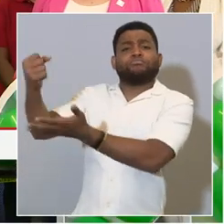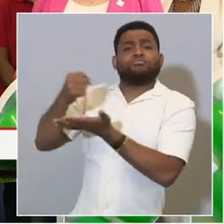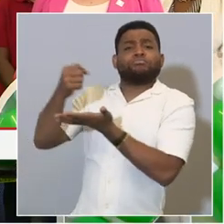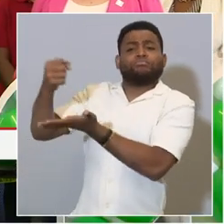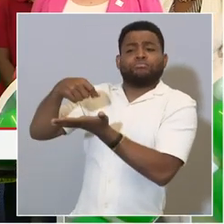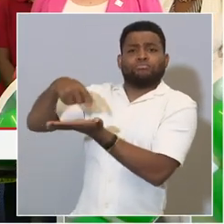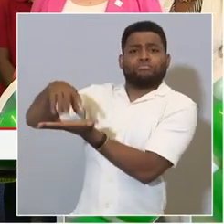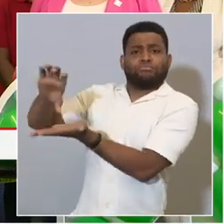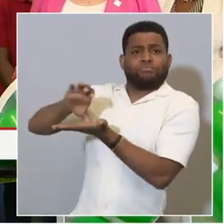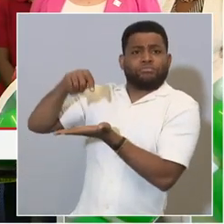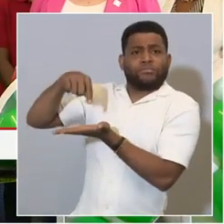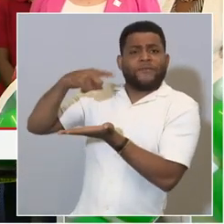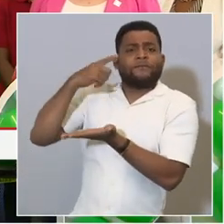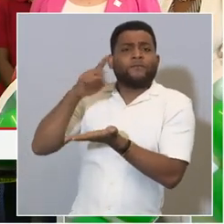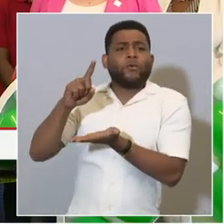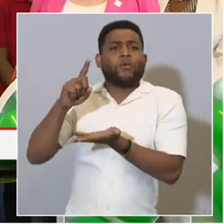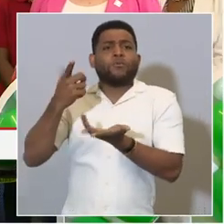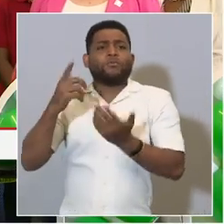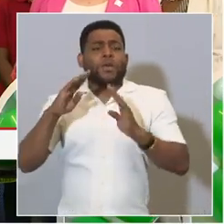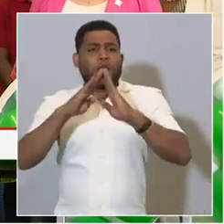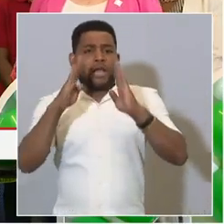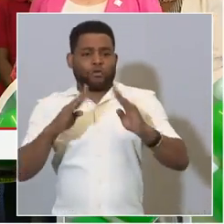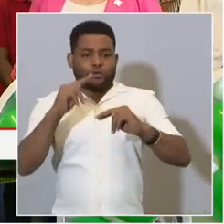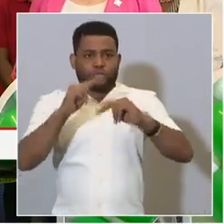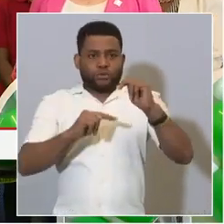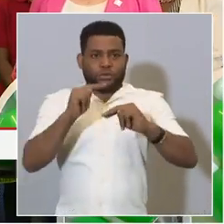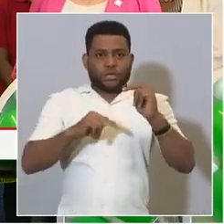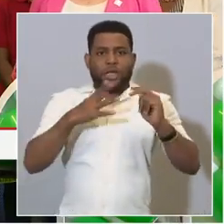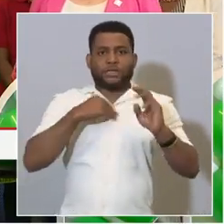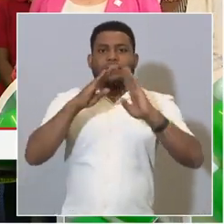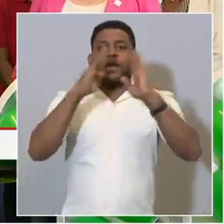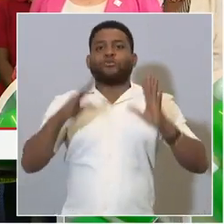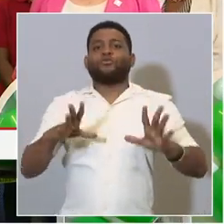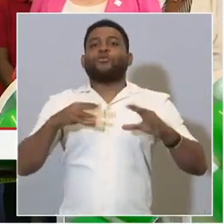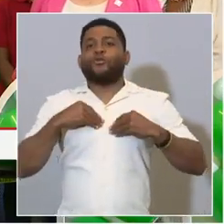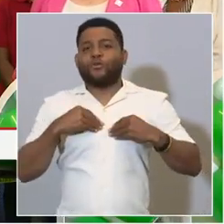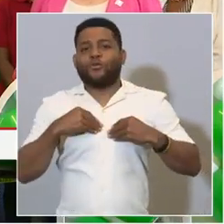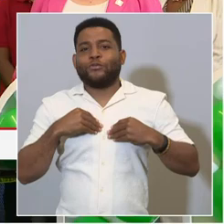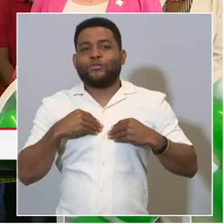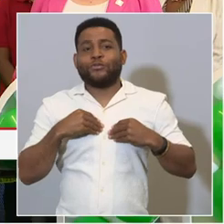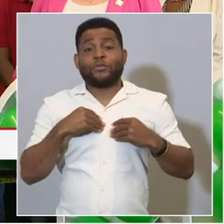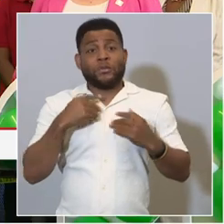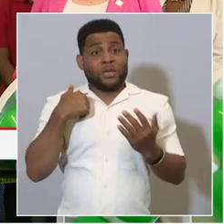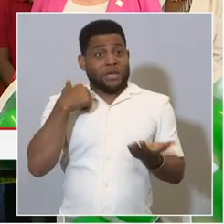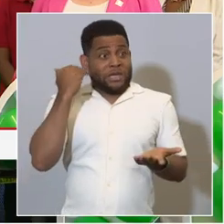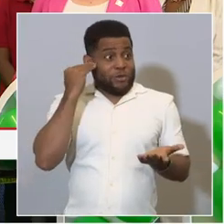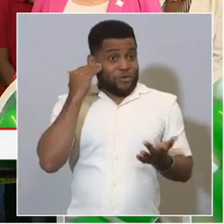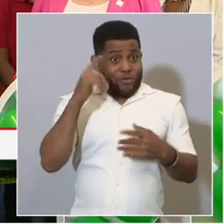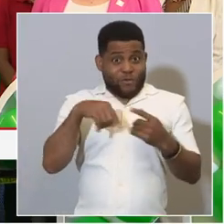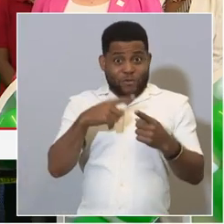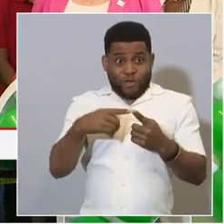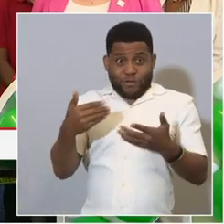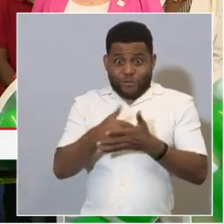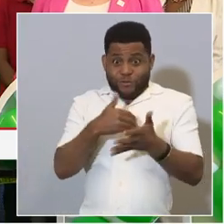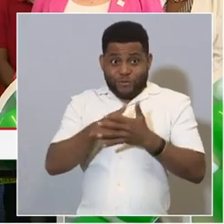that I know. When there is a newly constructed home in the district, a single-family home, they go